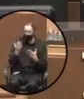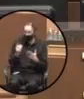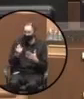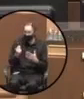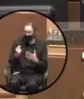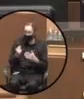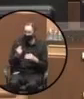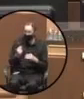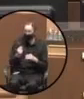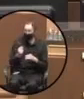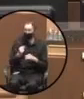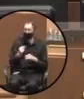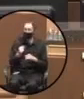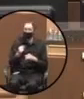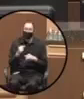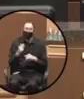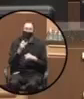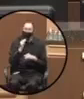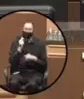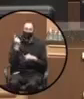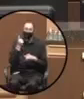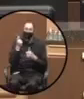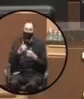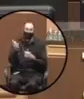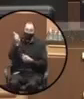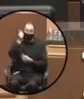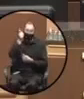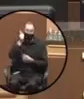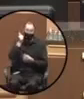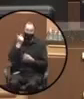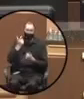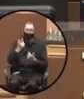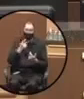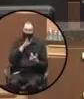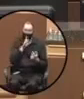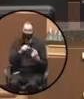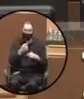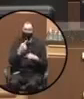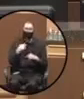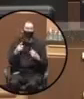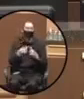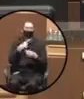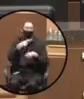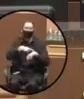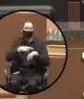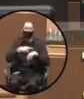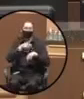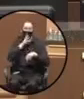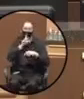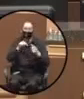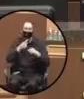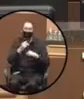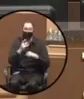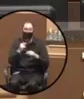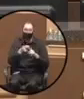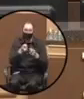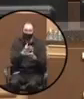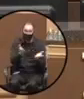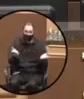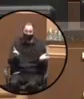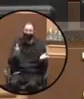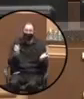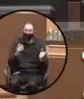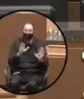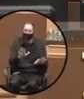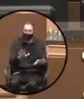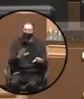proposed. It's not something anyone in the administration has ever raised. It's the first time I've heard it is from y'all. So